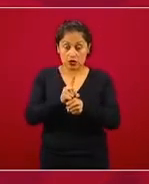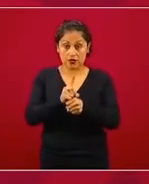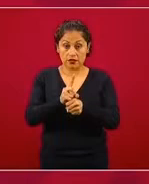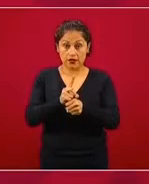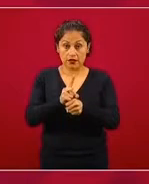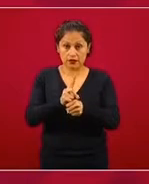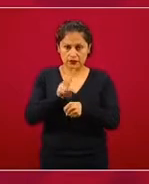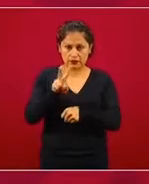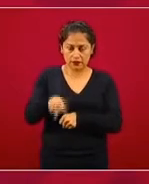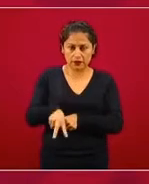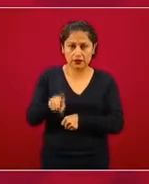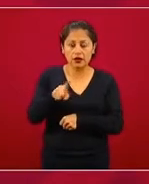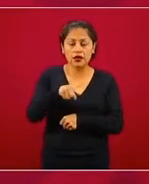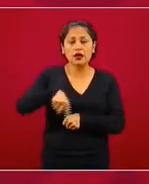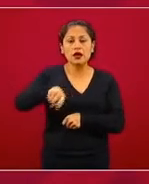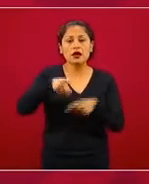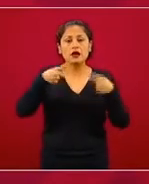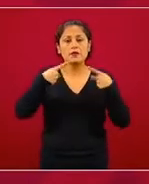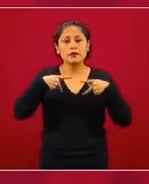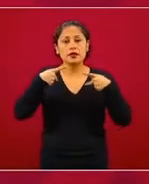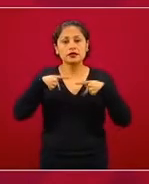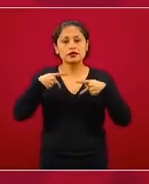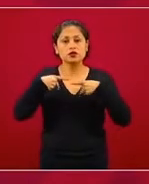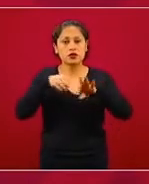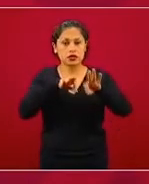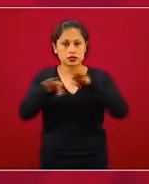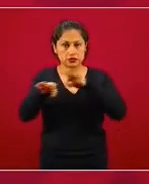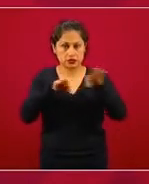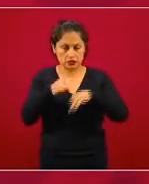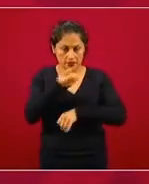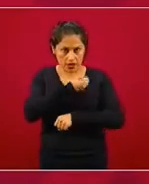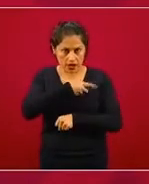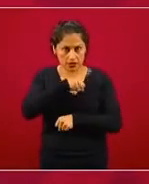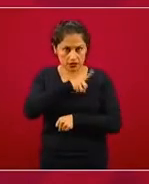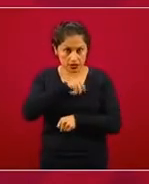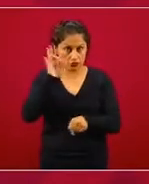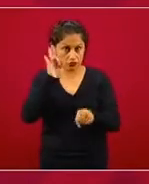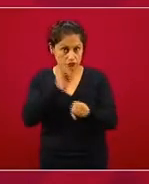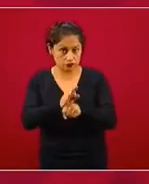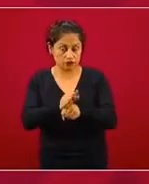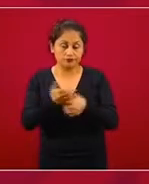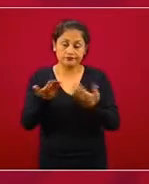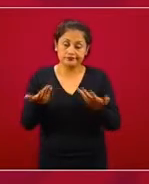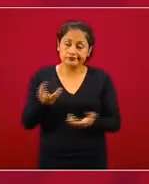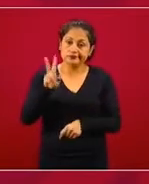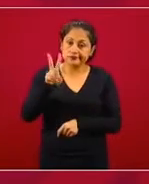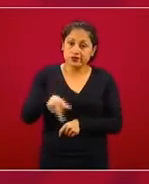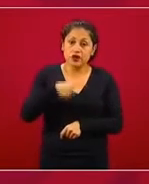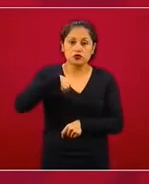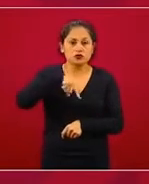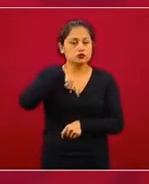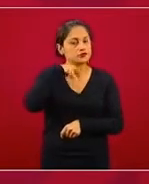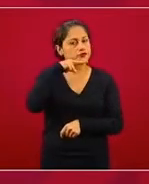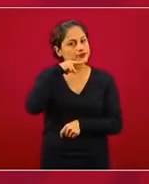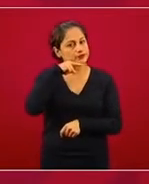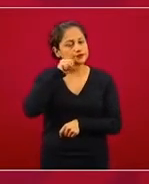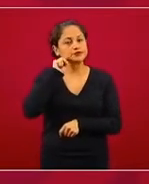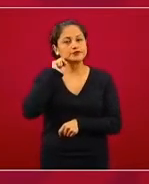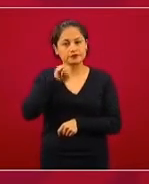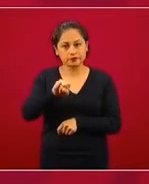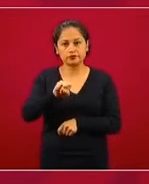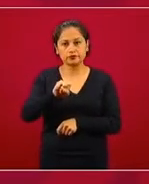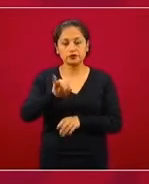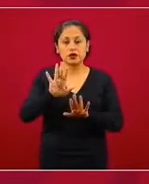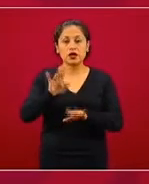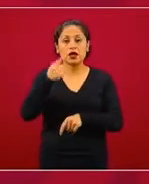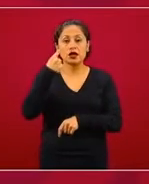de pandemic, las we've seen that there have been trabajadoras y 7 trabajadores de la million salud, unplanned pues definitivamente es algo que nos pregnancies. sigue preocupando. So Cuando is vimos al